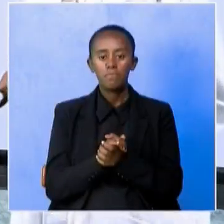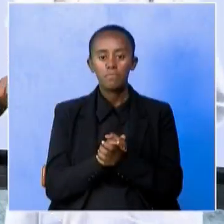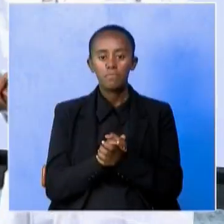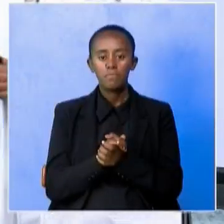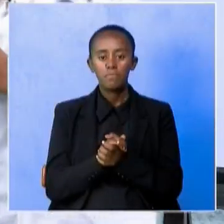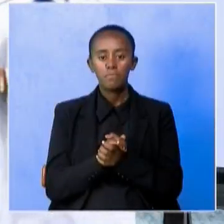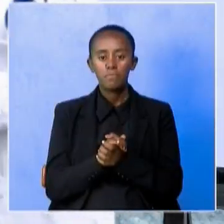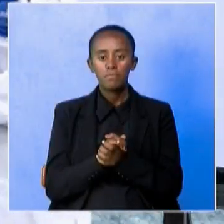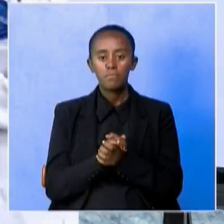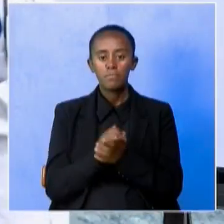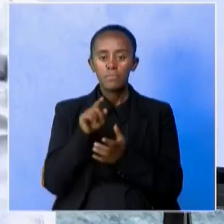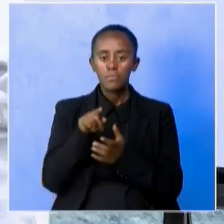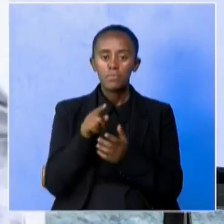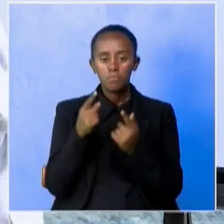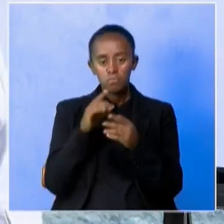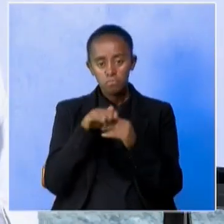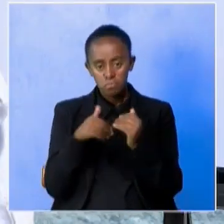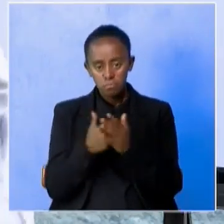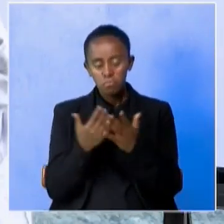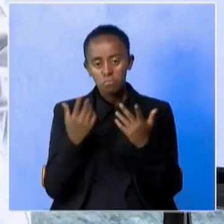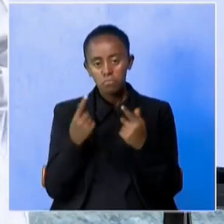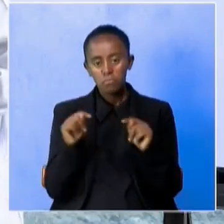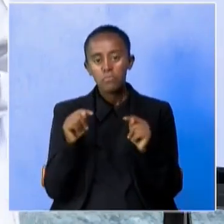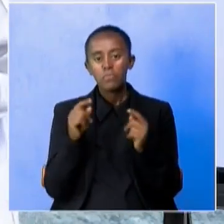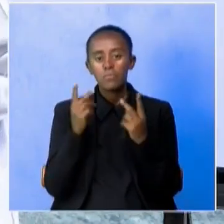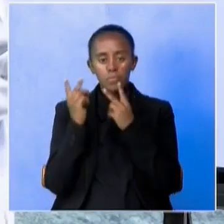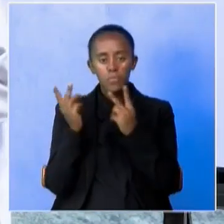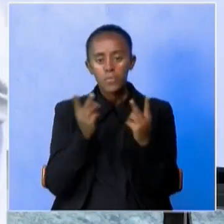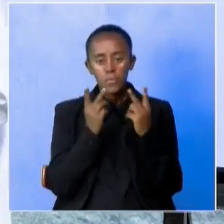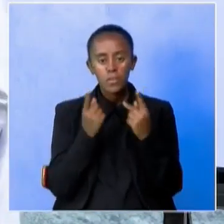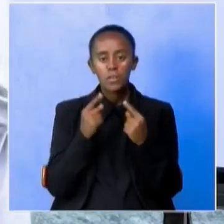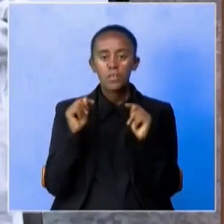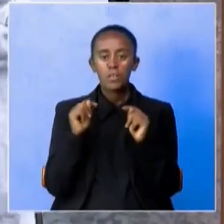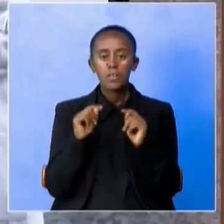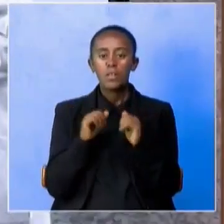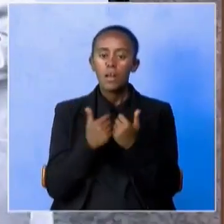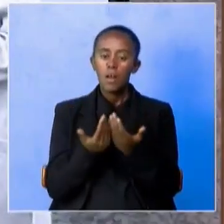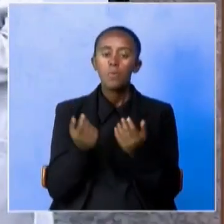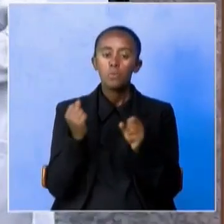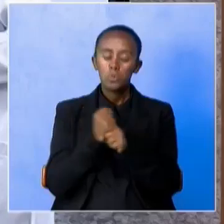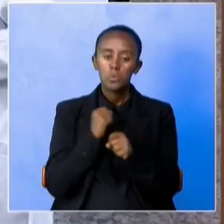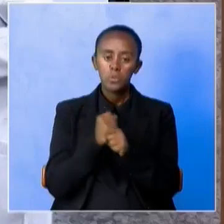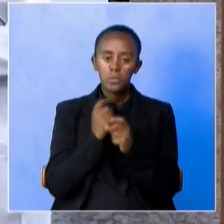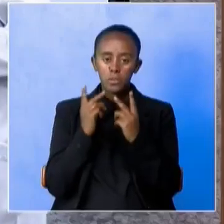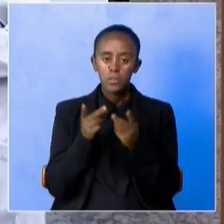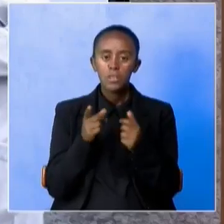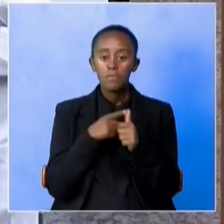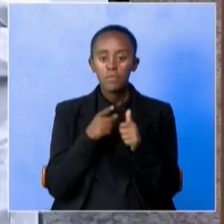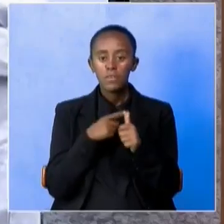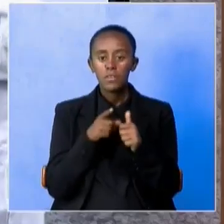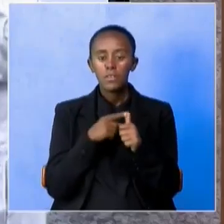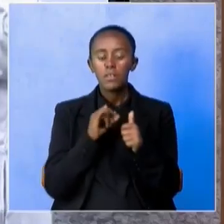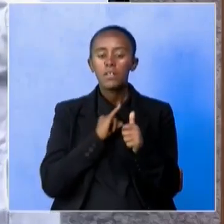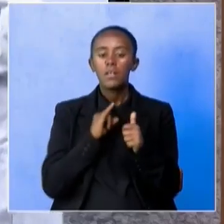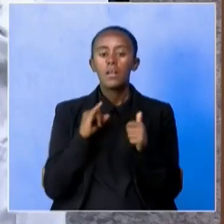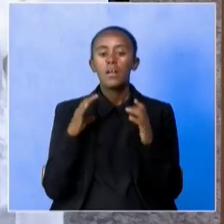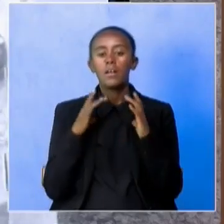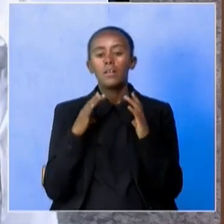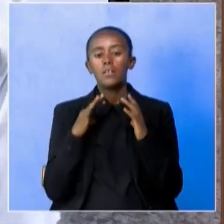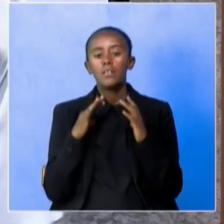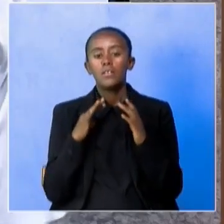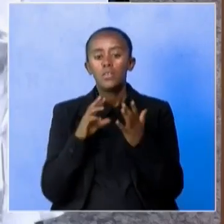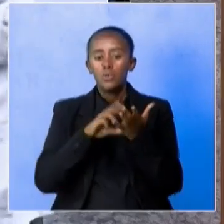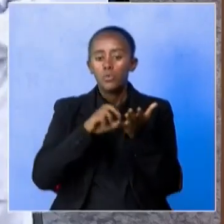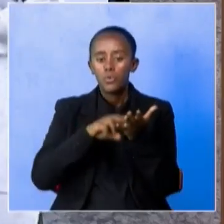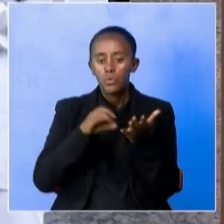Okay, I'm sure you all tried your best, and let's see it together and let's see how well you did. The first one, I enjoy